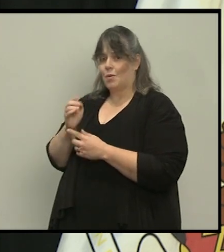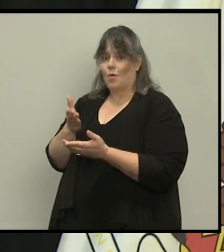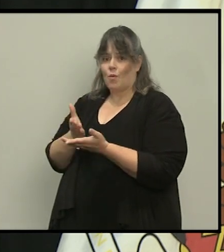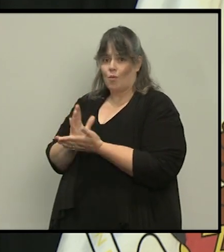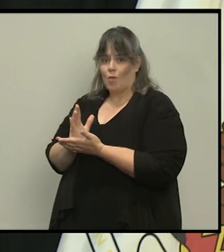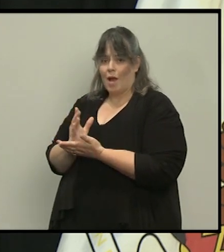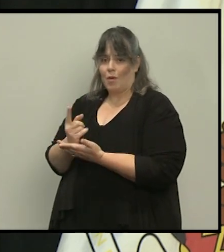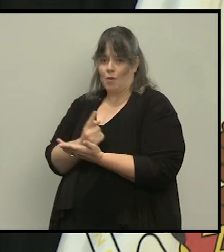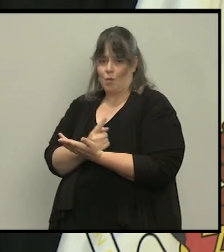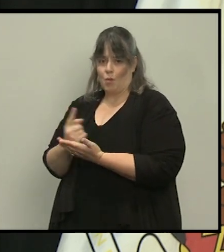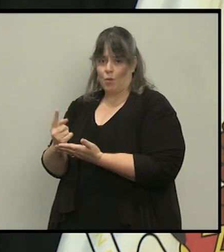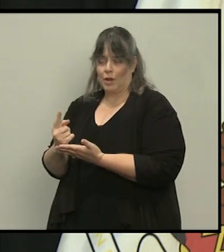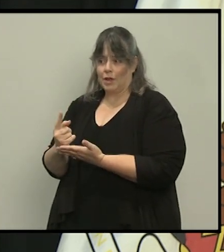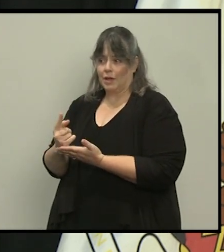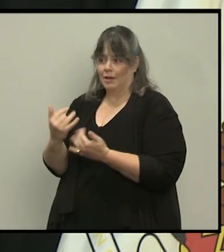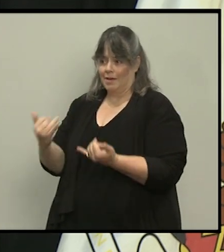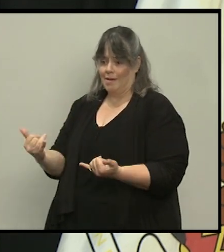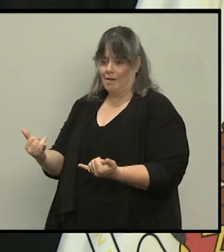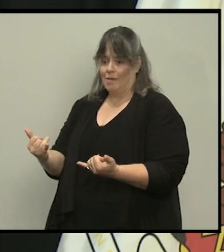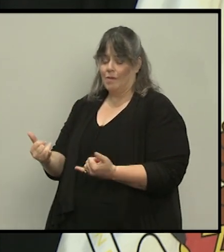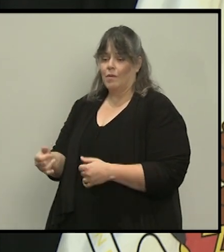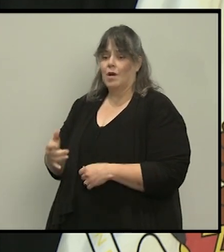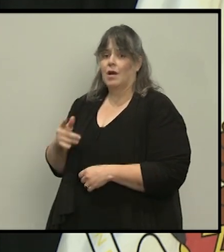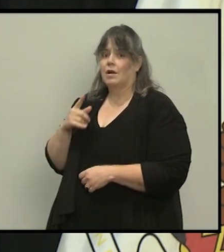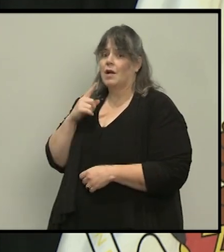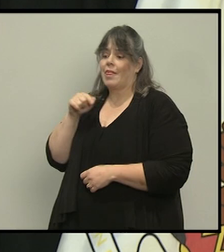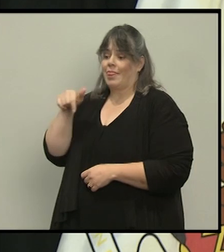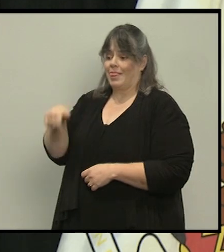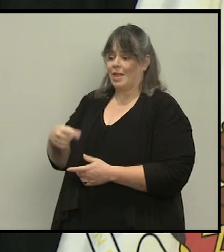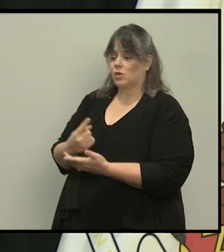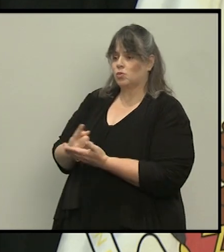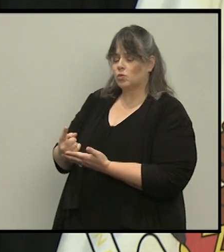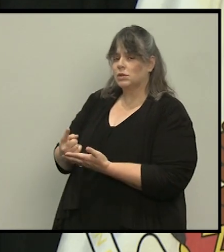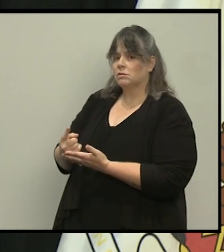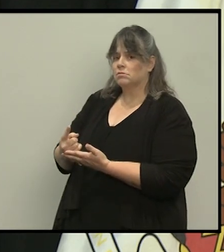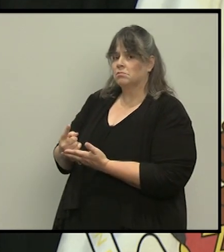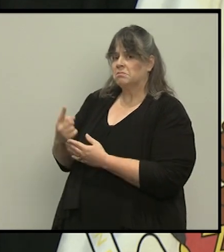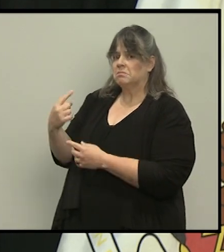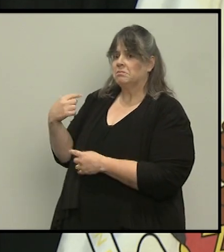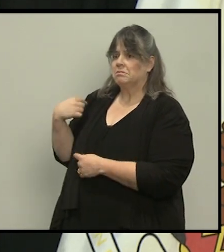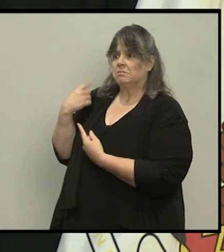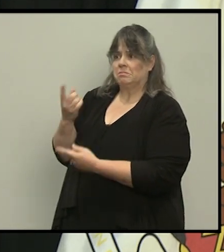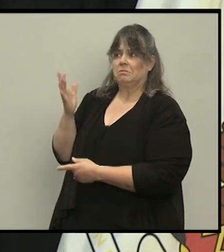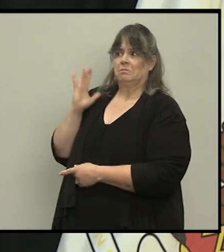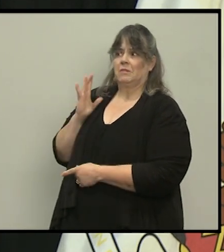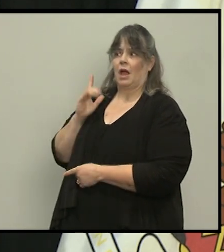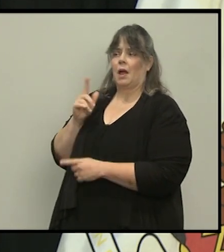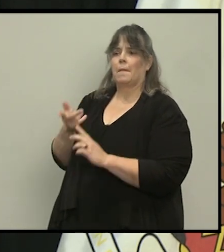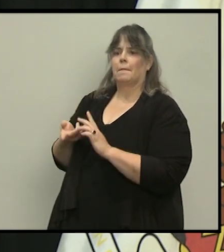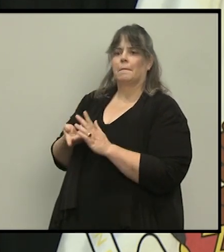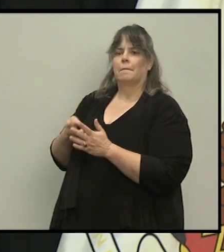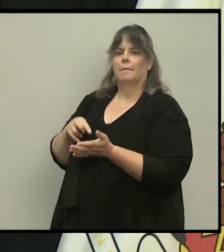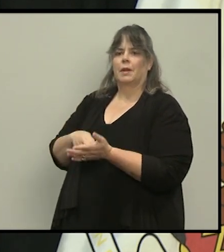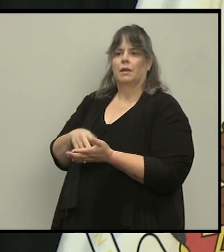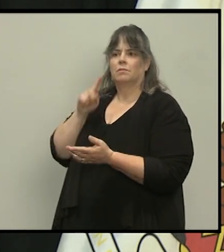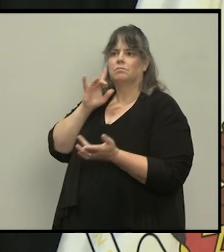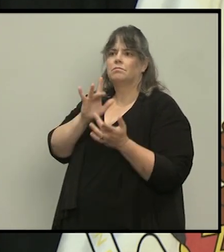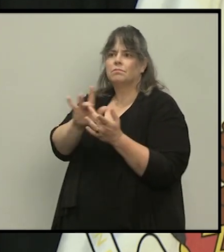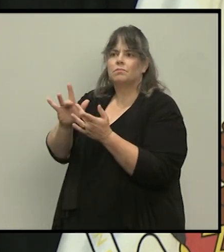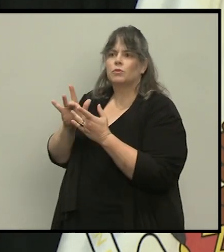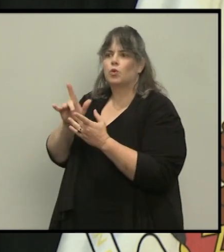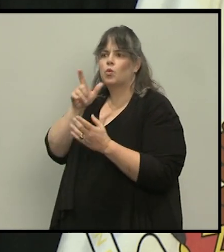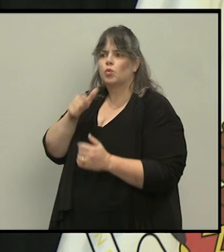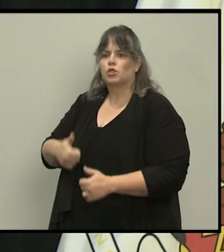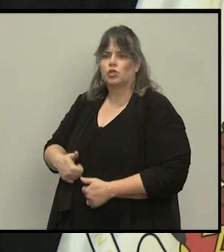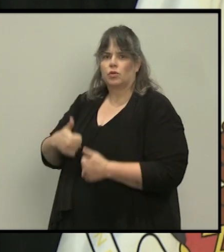Victims Rights Week. And traditionally, this week is meant to reach out to survivors